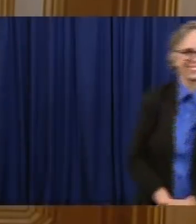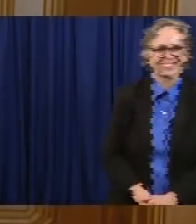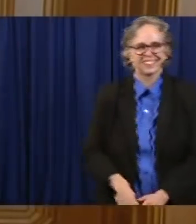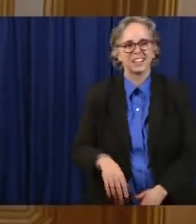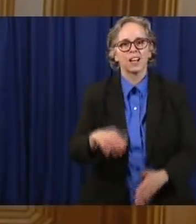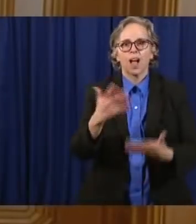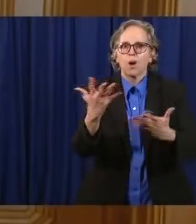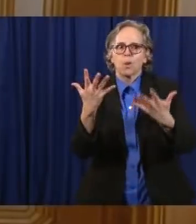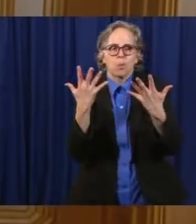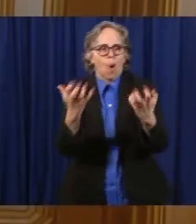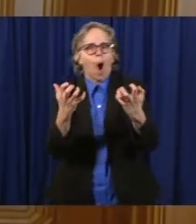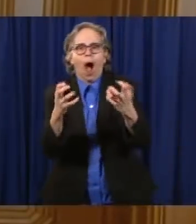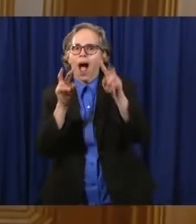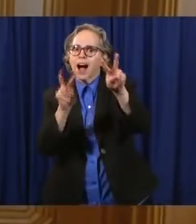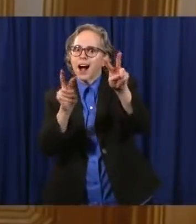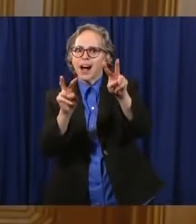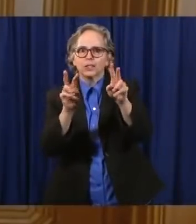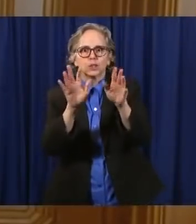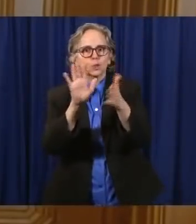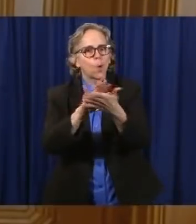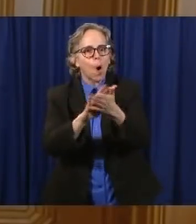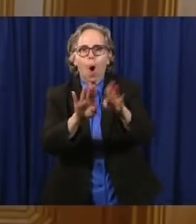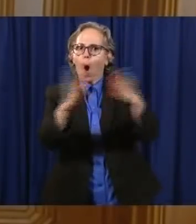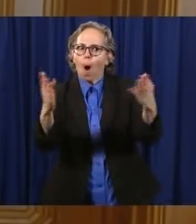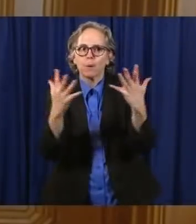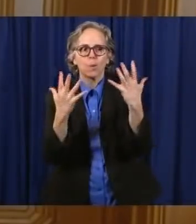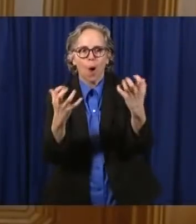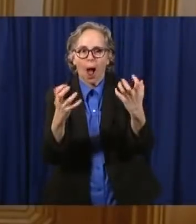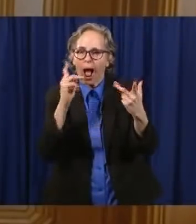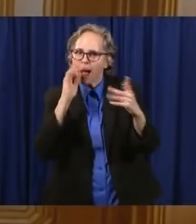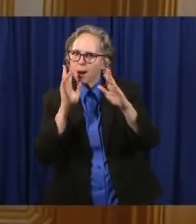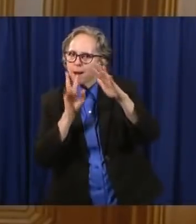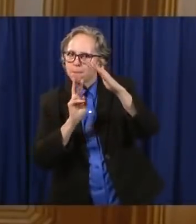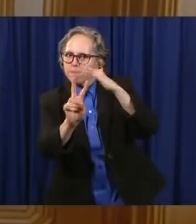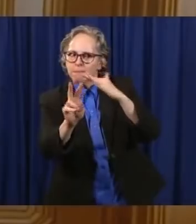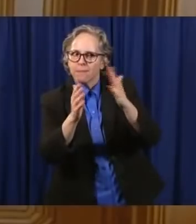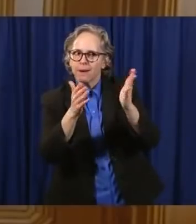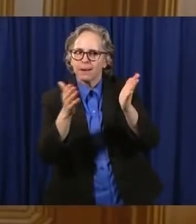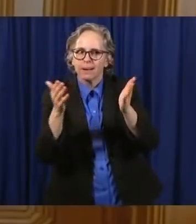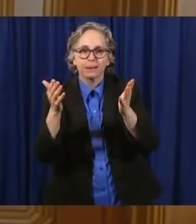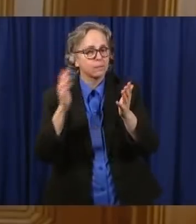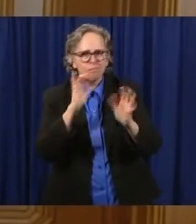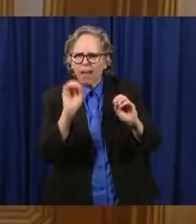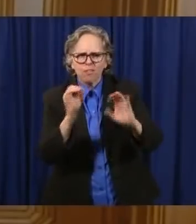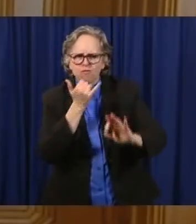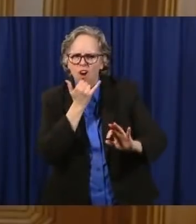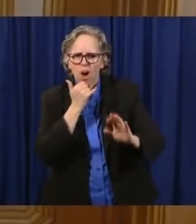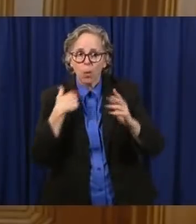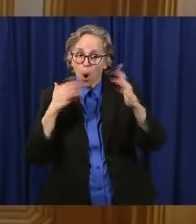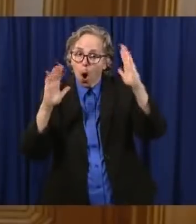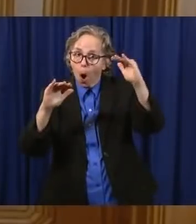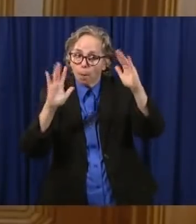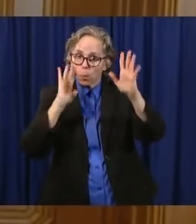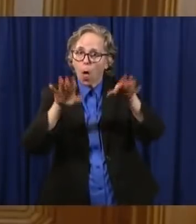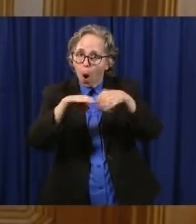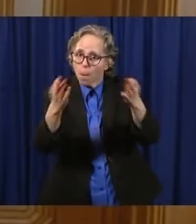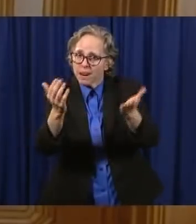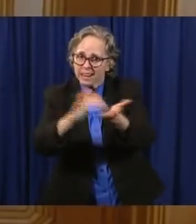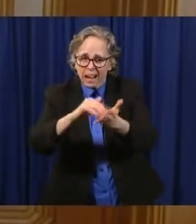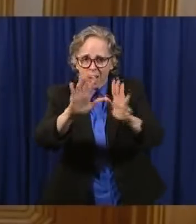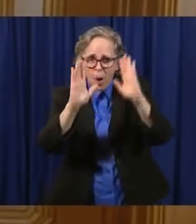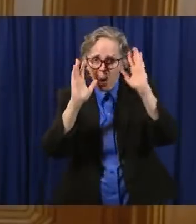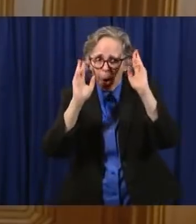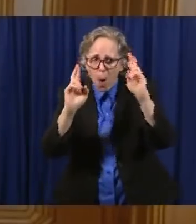ahead with the hope that we will be open. So I'm sure what's going through their